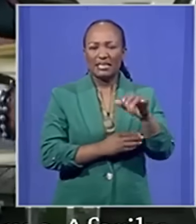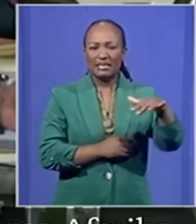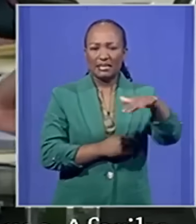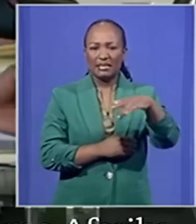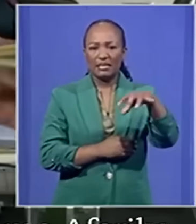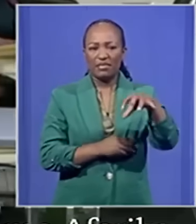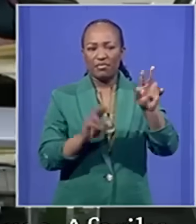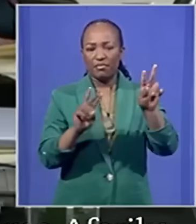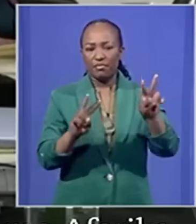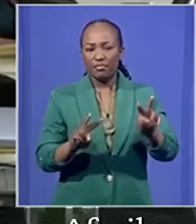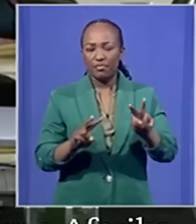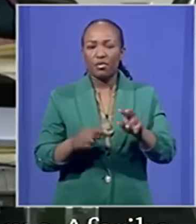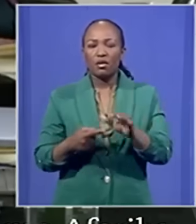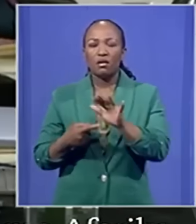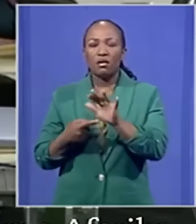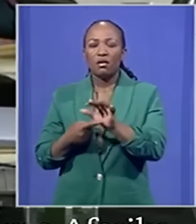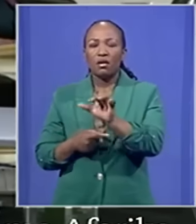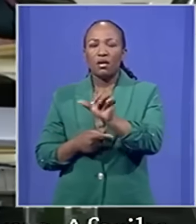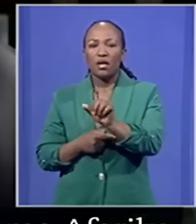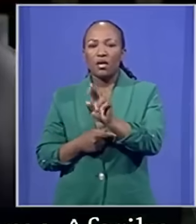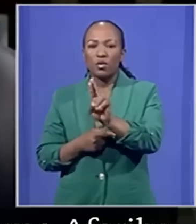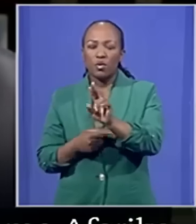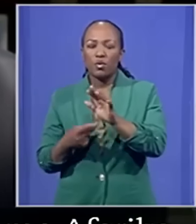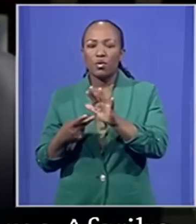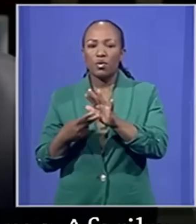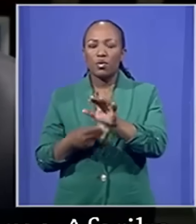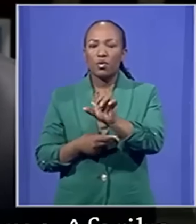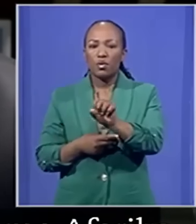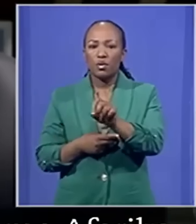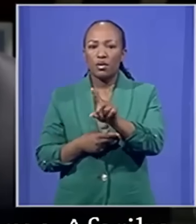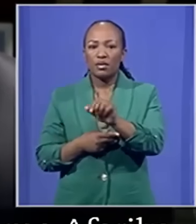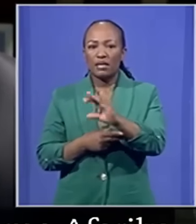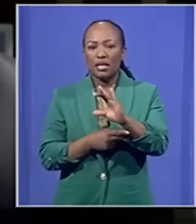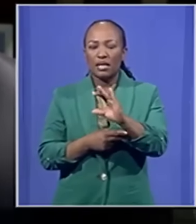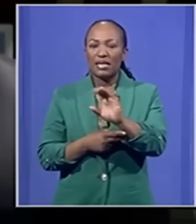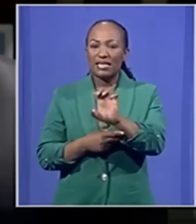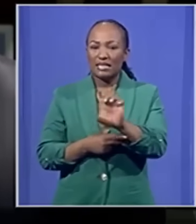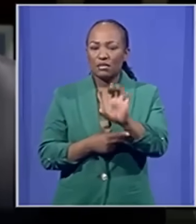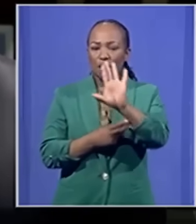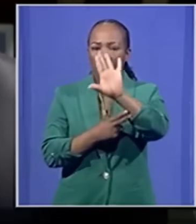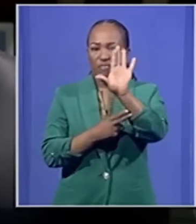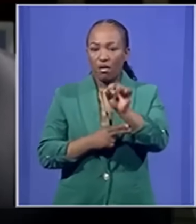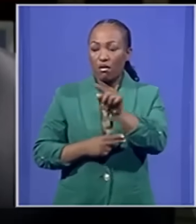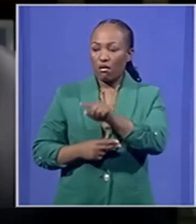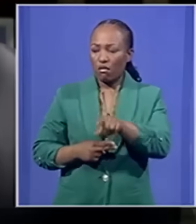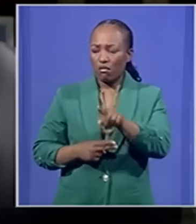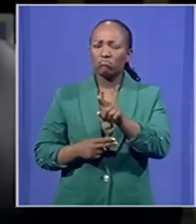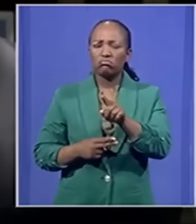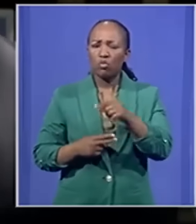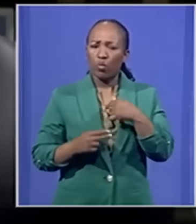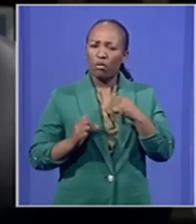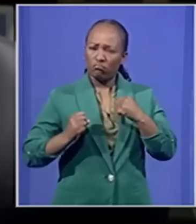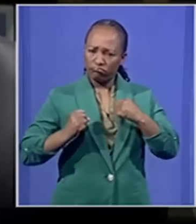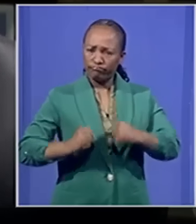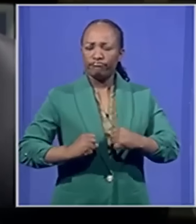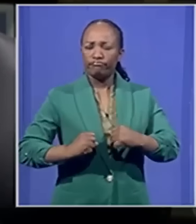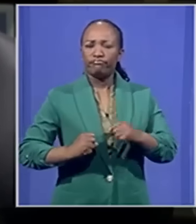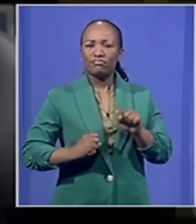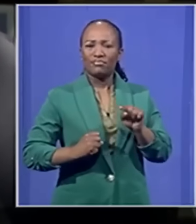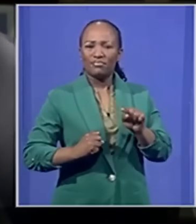AU, the East Africa and SADC have always been seized with the matter, and we have resolved that there must be engagement with